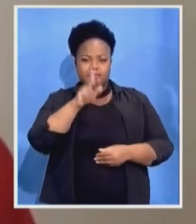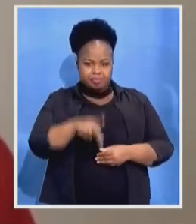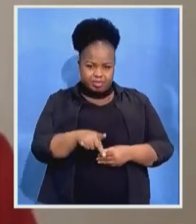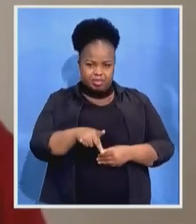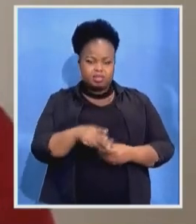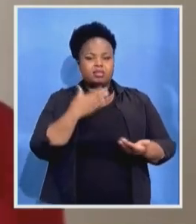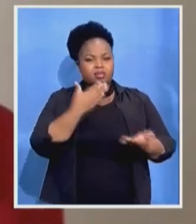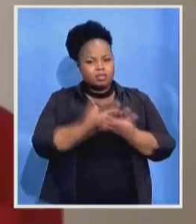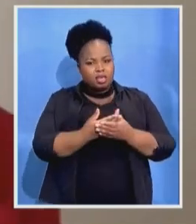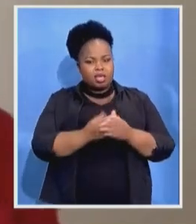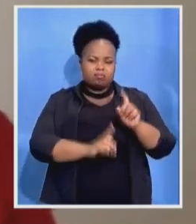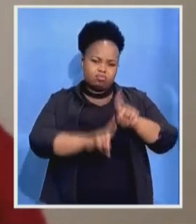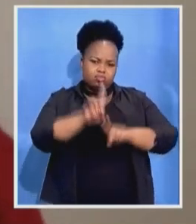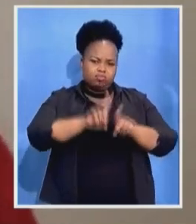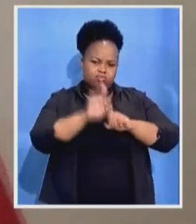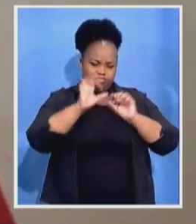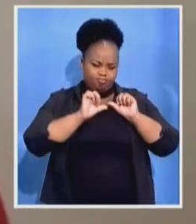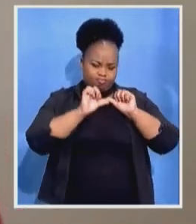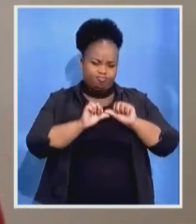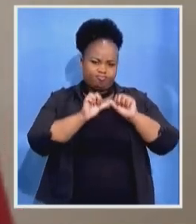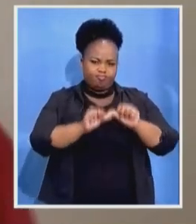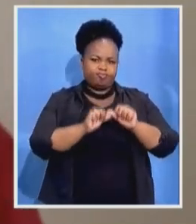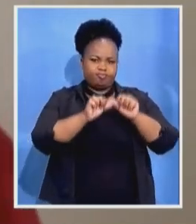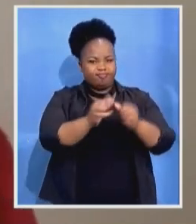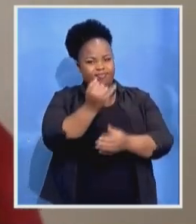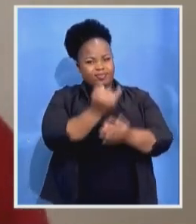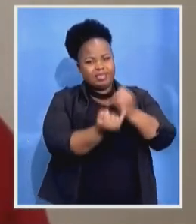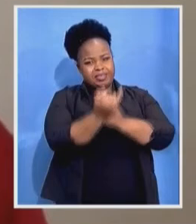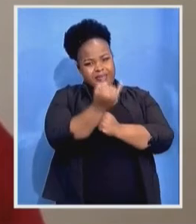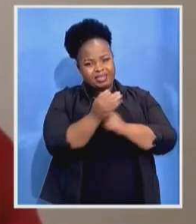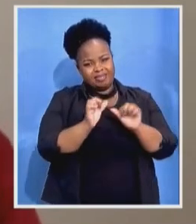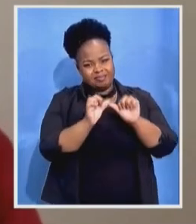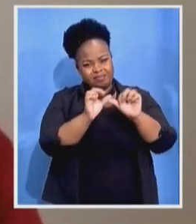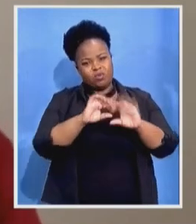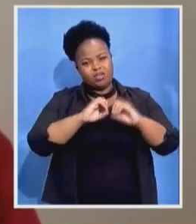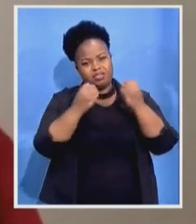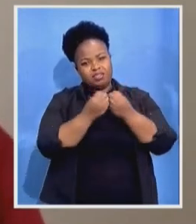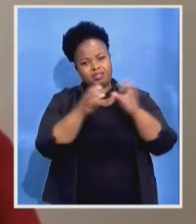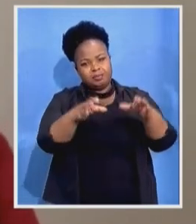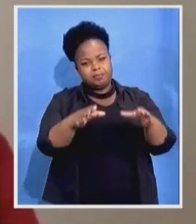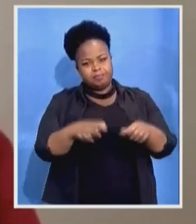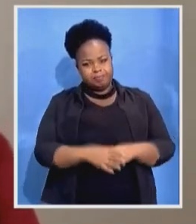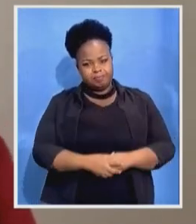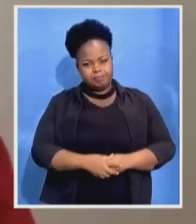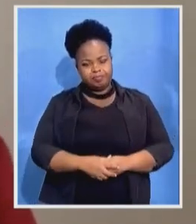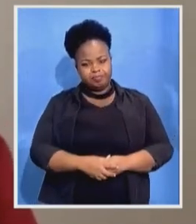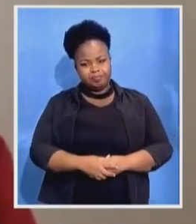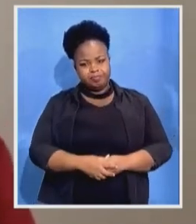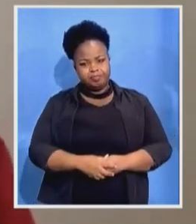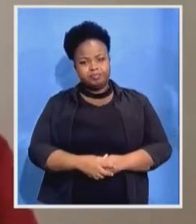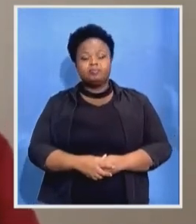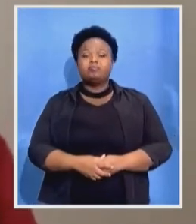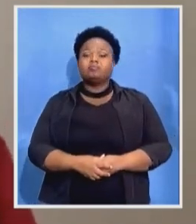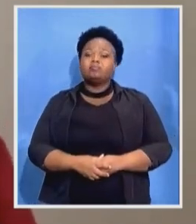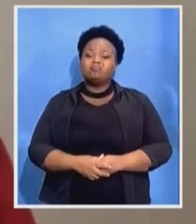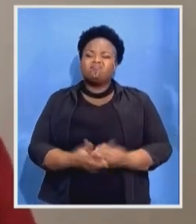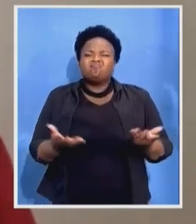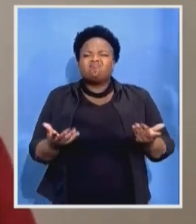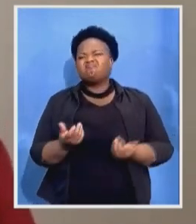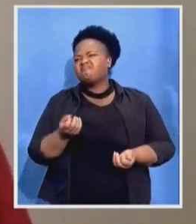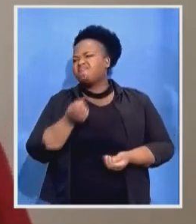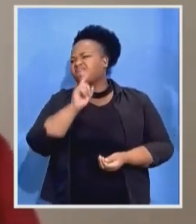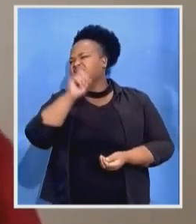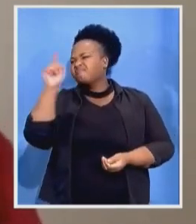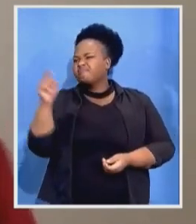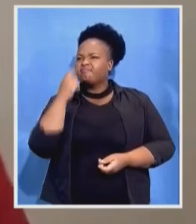and independent organization. Now, some will ask the question, especially those who